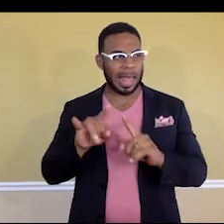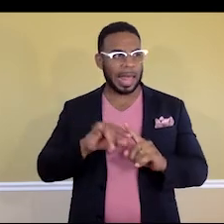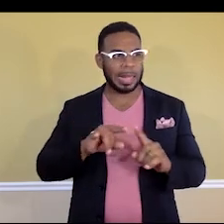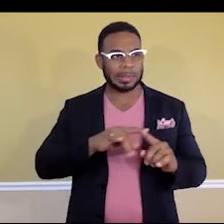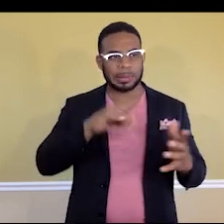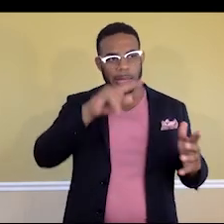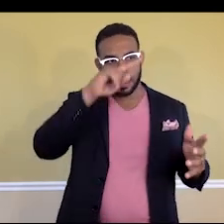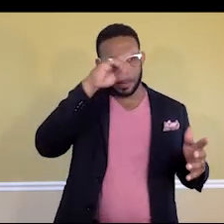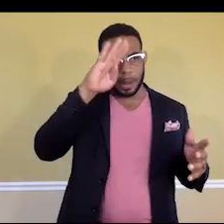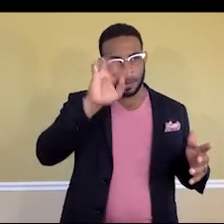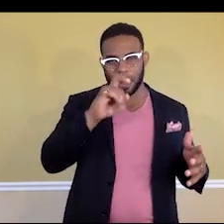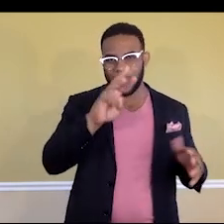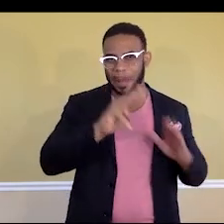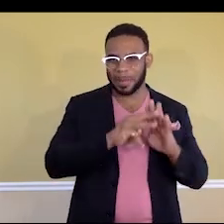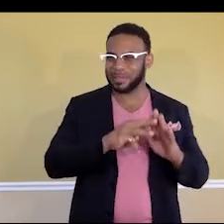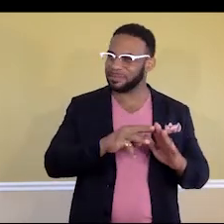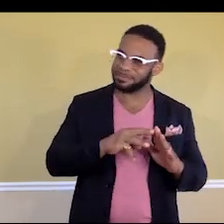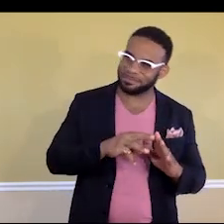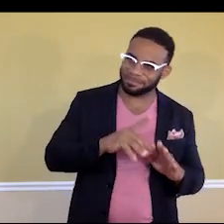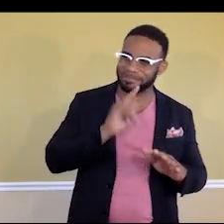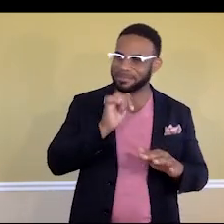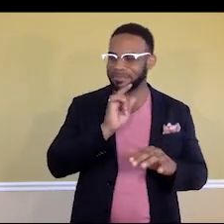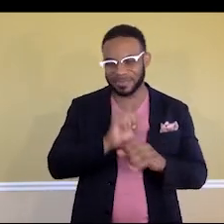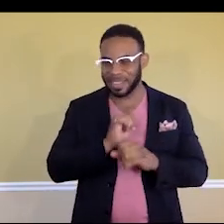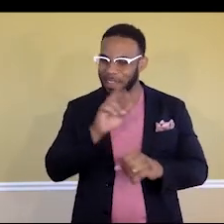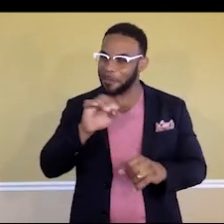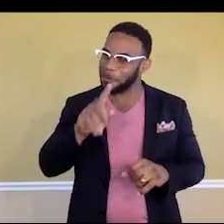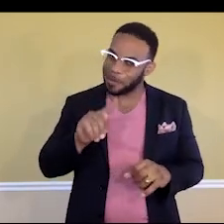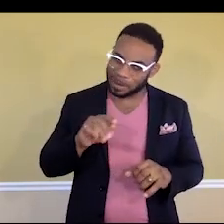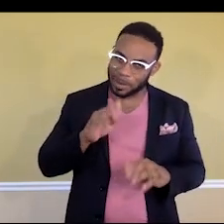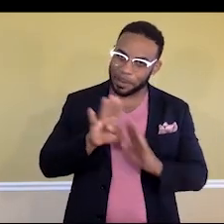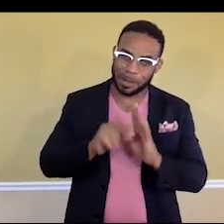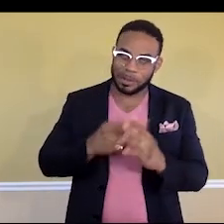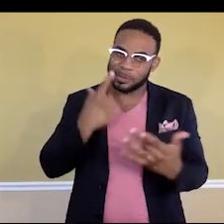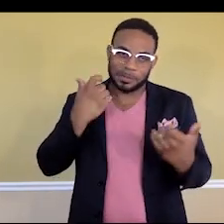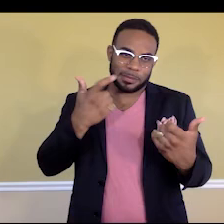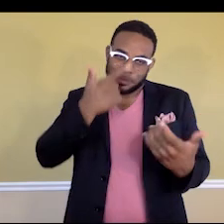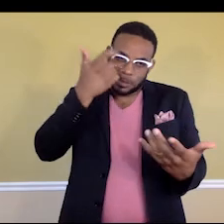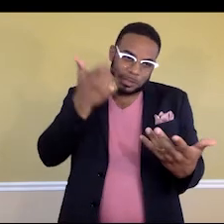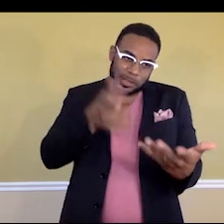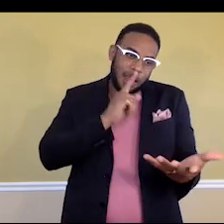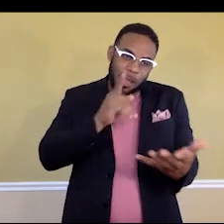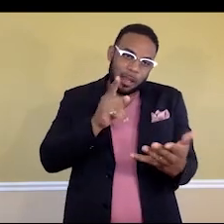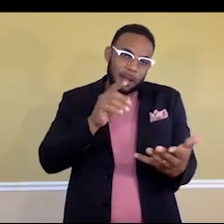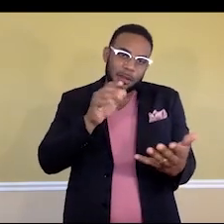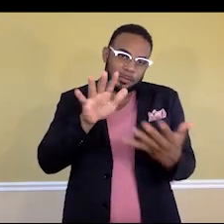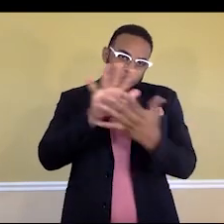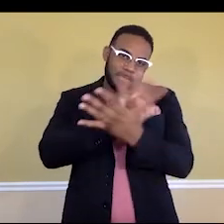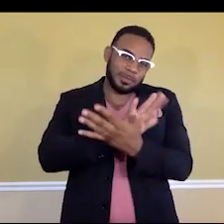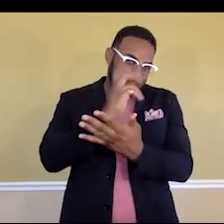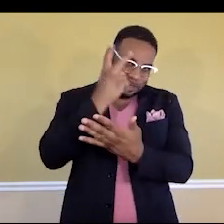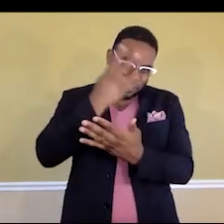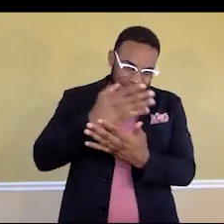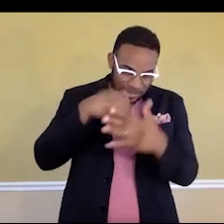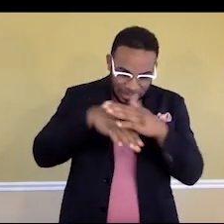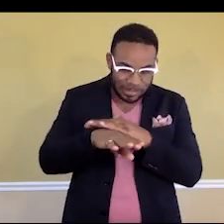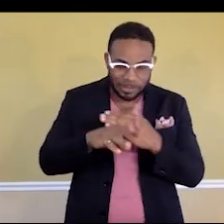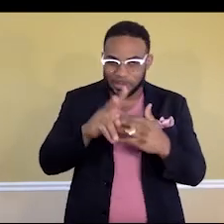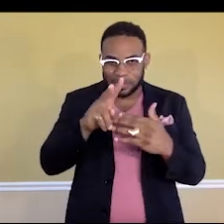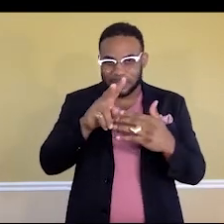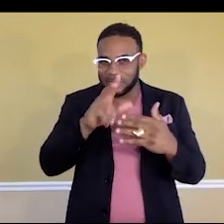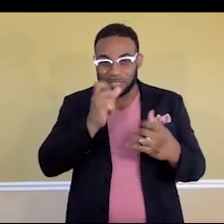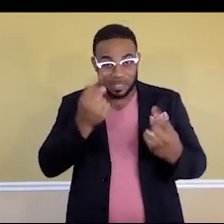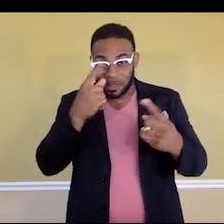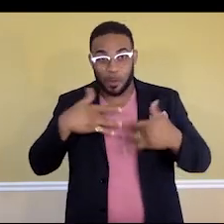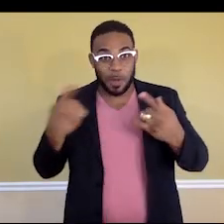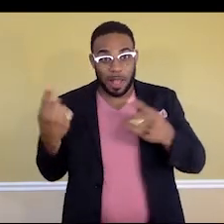and thankfully that's not, doesn't have racist background. That's just because they are opaque. We can't see into them. We don't really